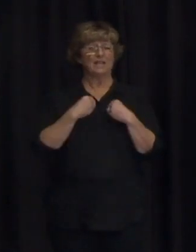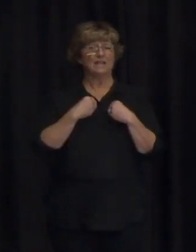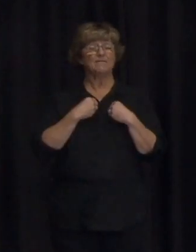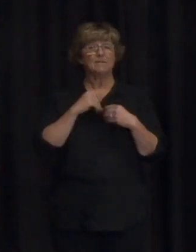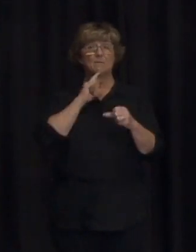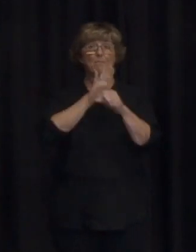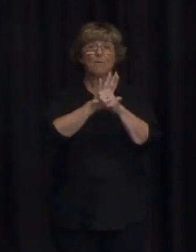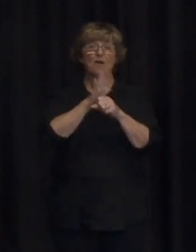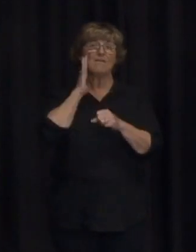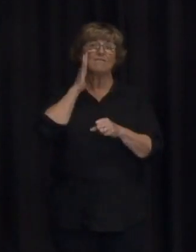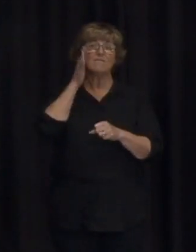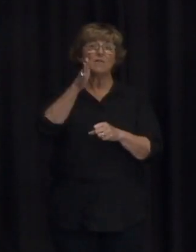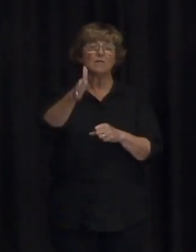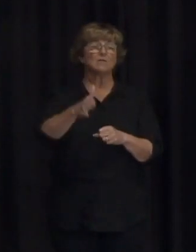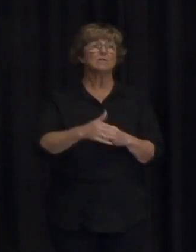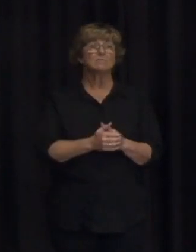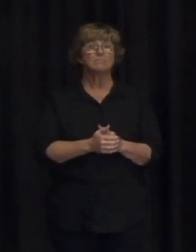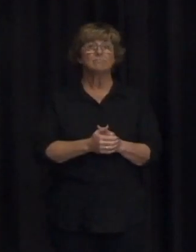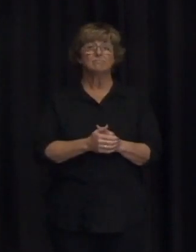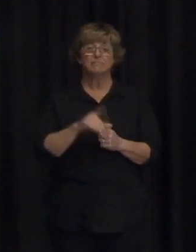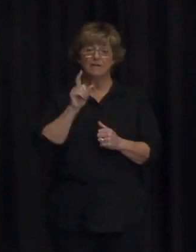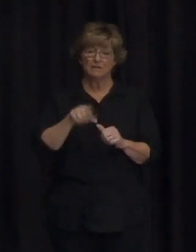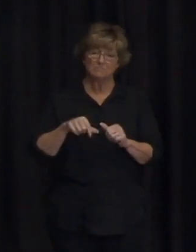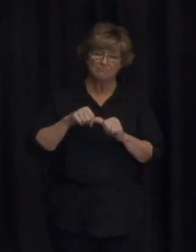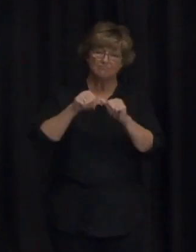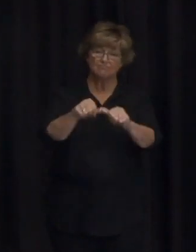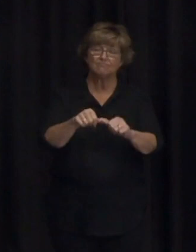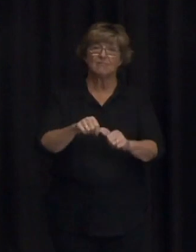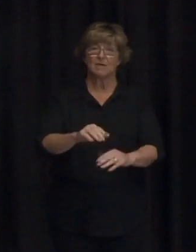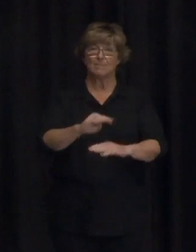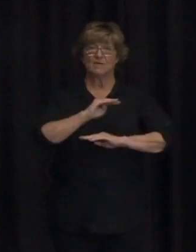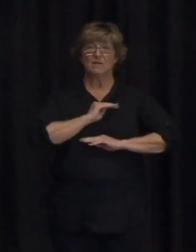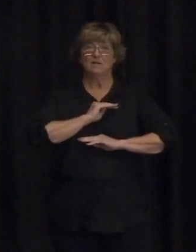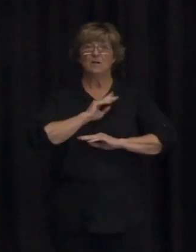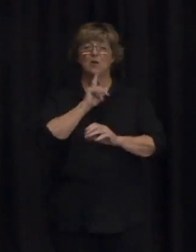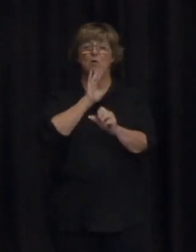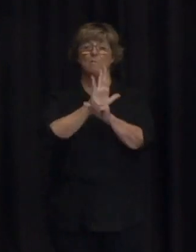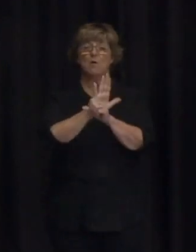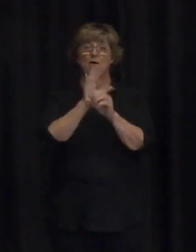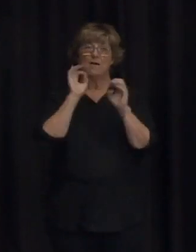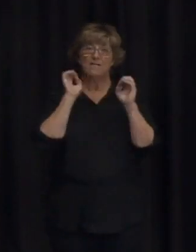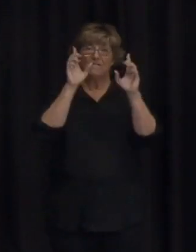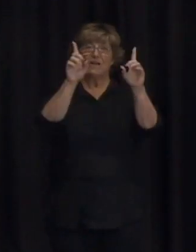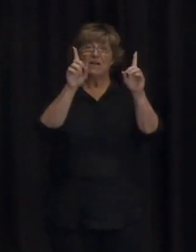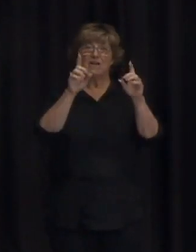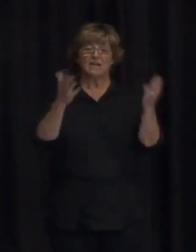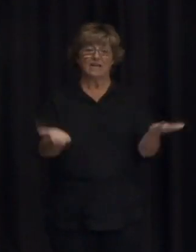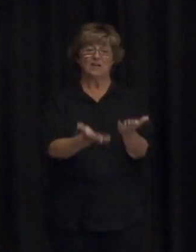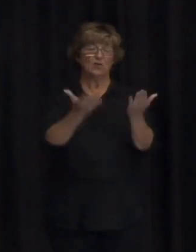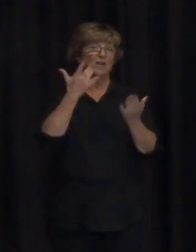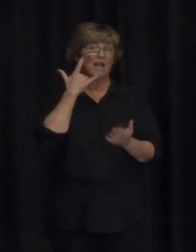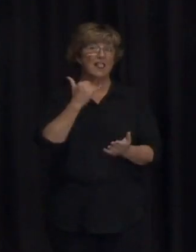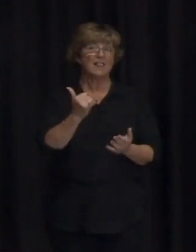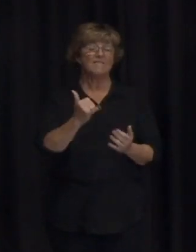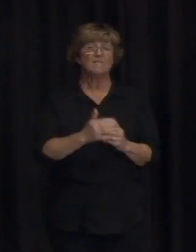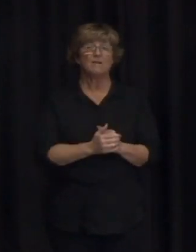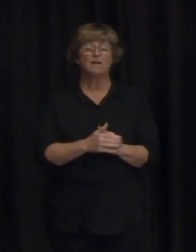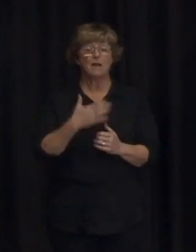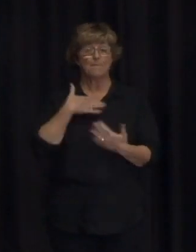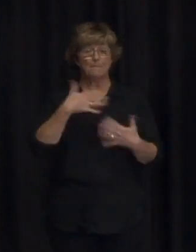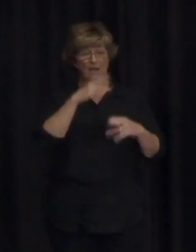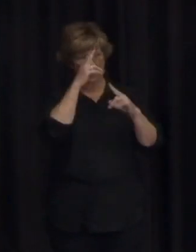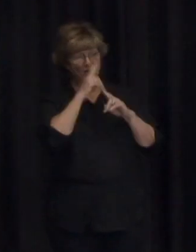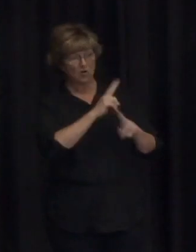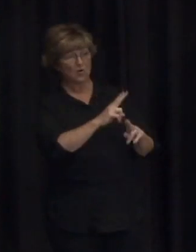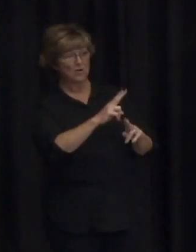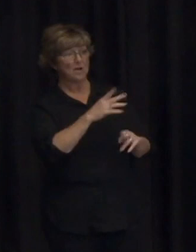future and a belief that we must keep working to fulfill the promise of education in California. It's my honor to